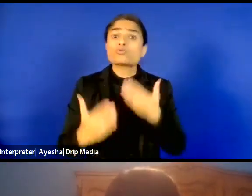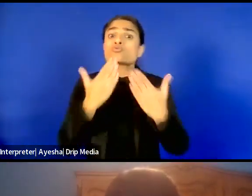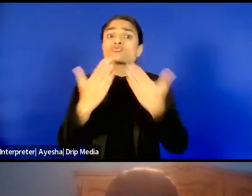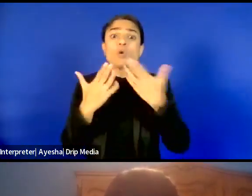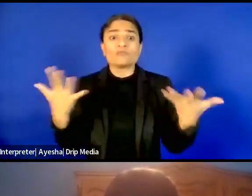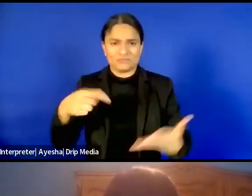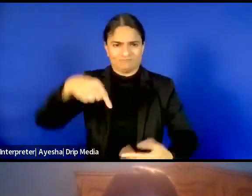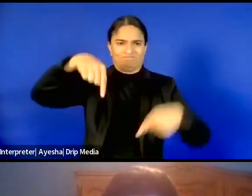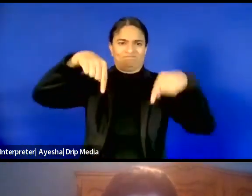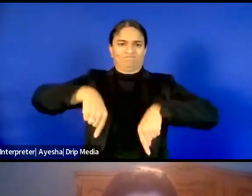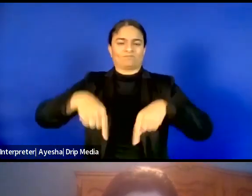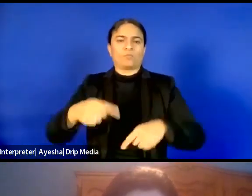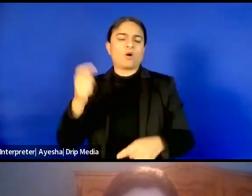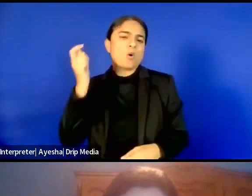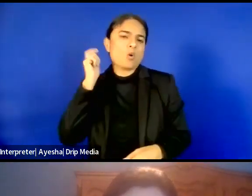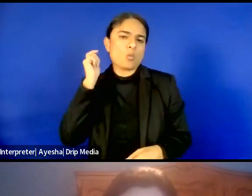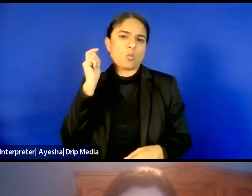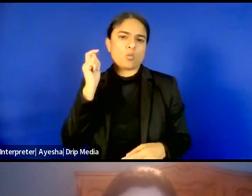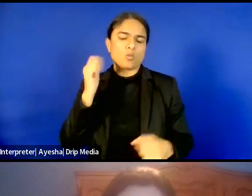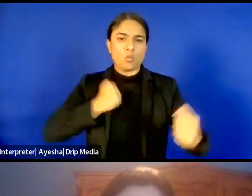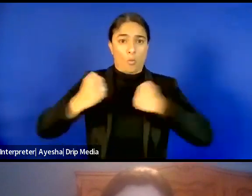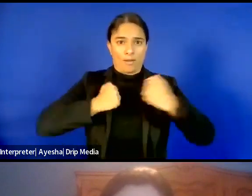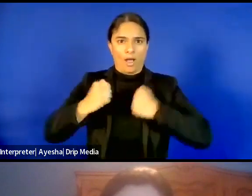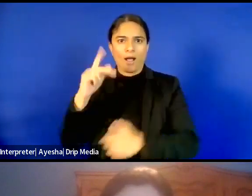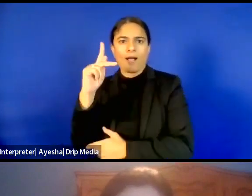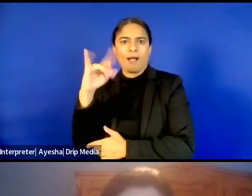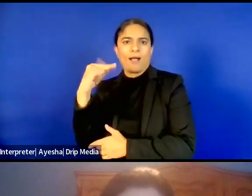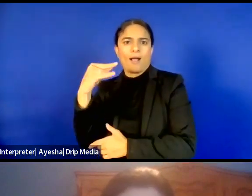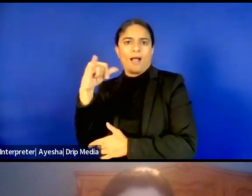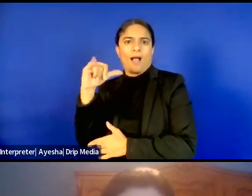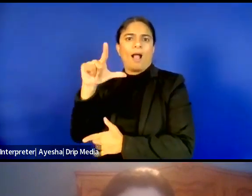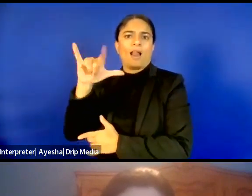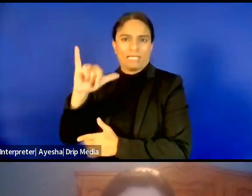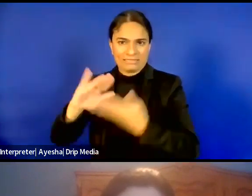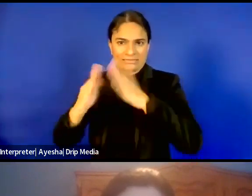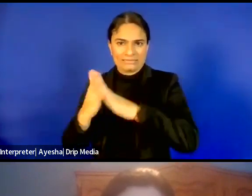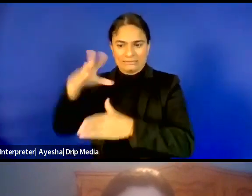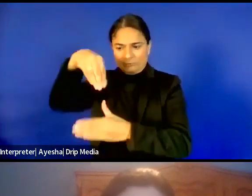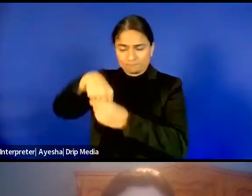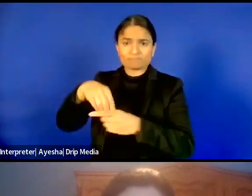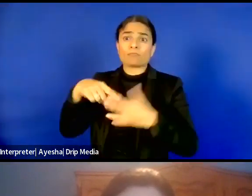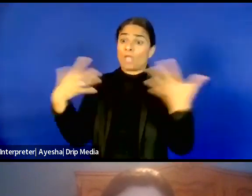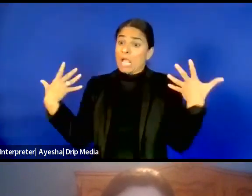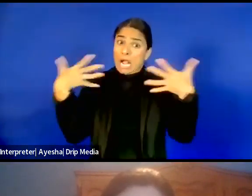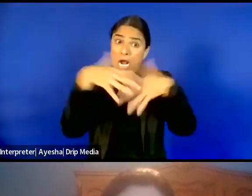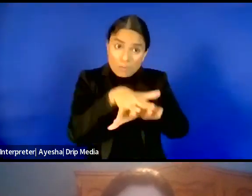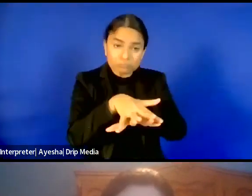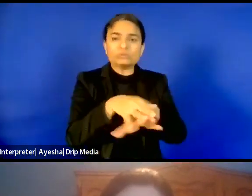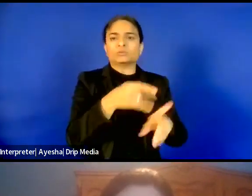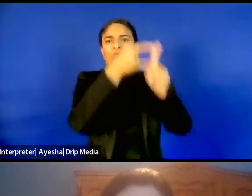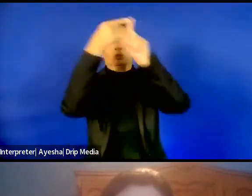in attendance on site and thousands more participating online.